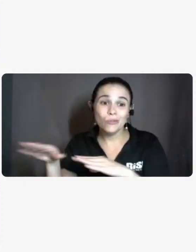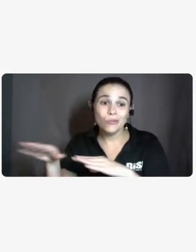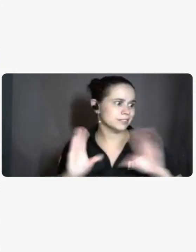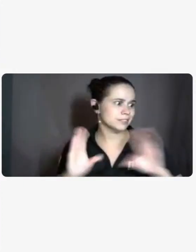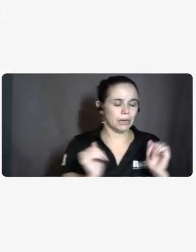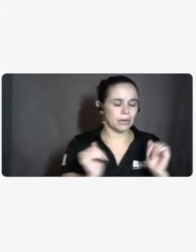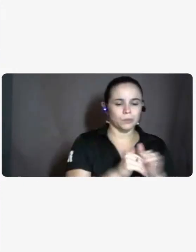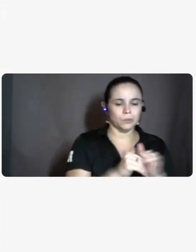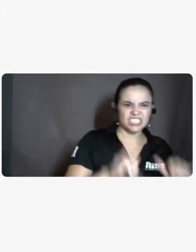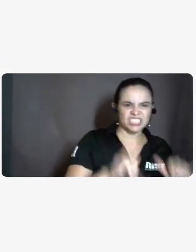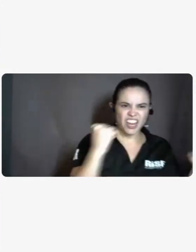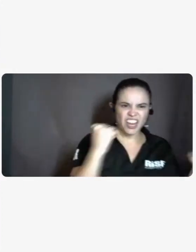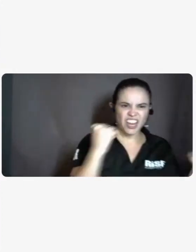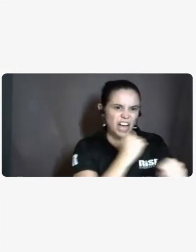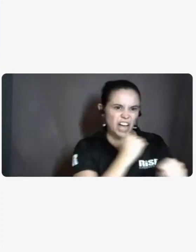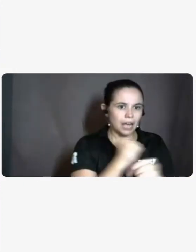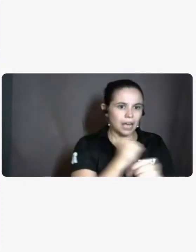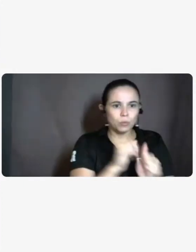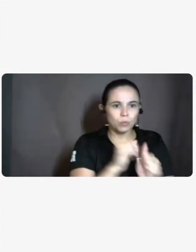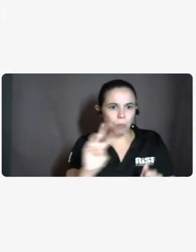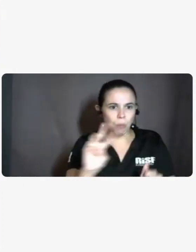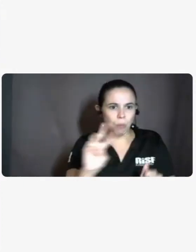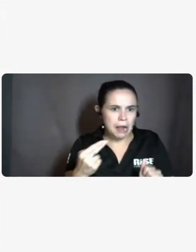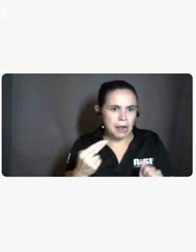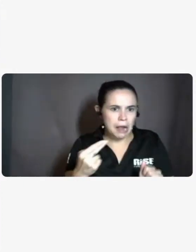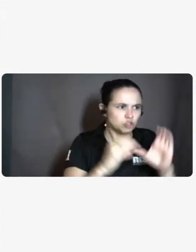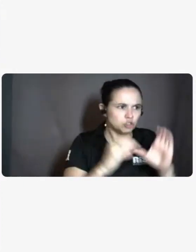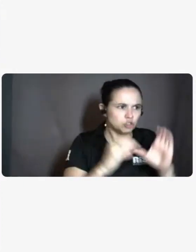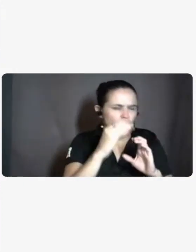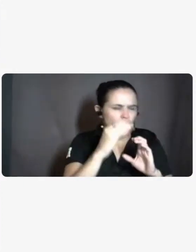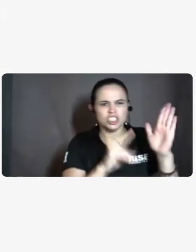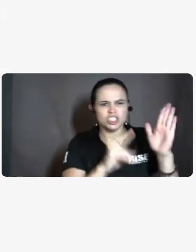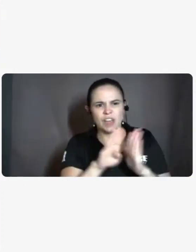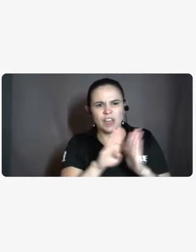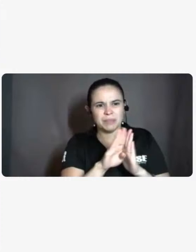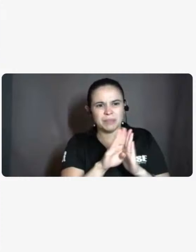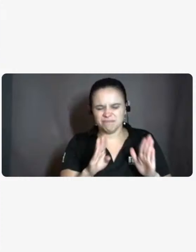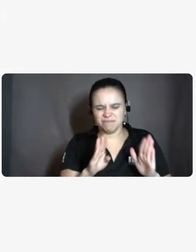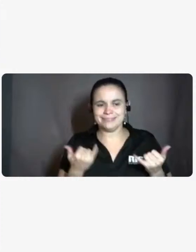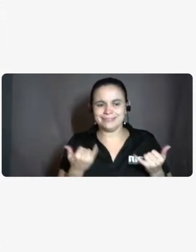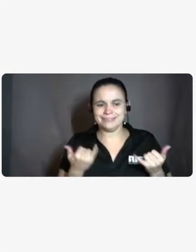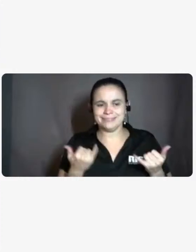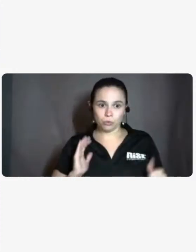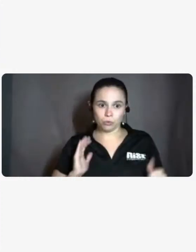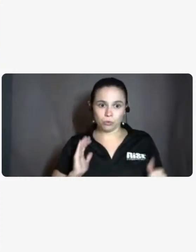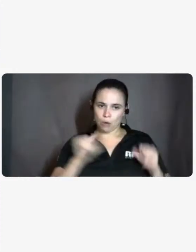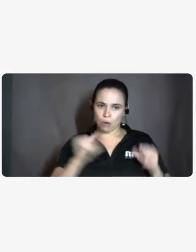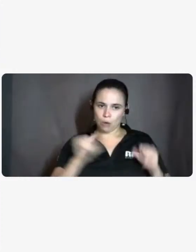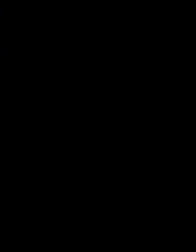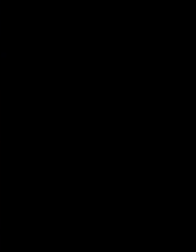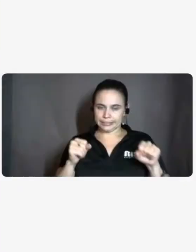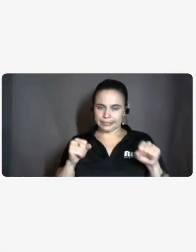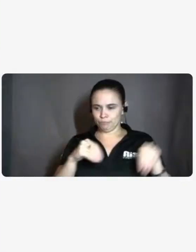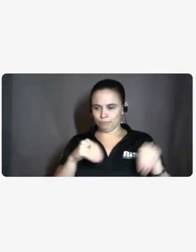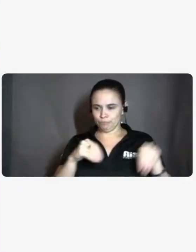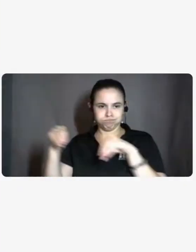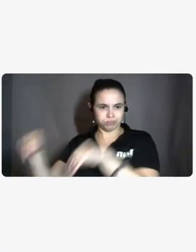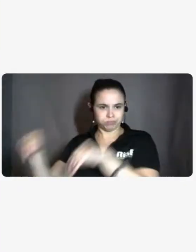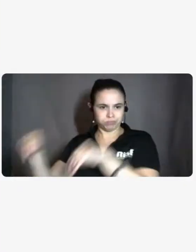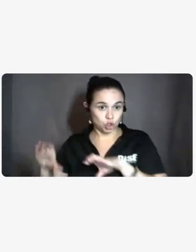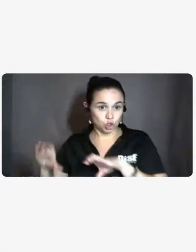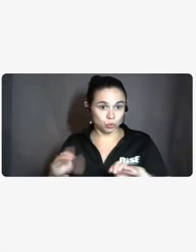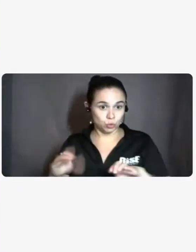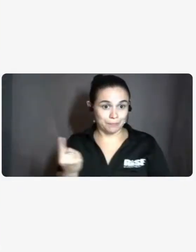to do something about it. I also wanted to mention Barbara Heyman is our environmental consultant. All those really